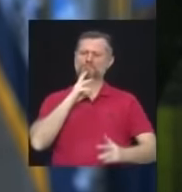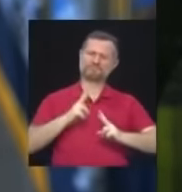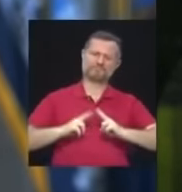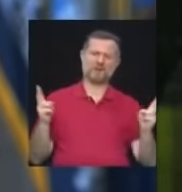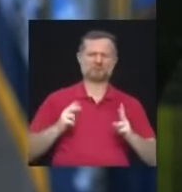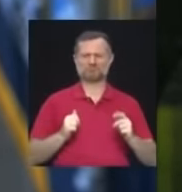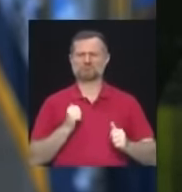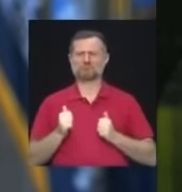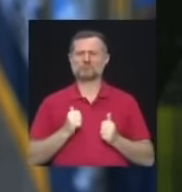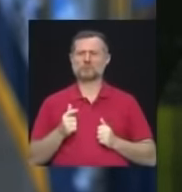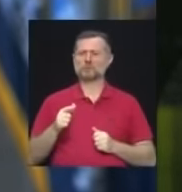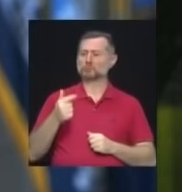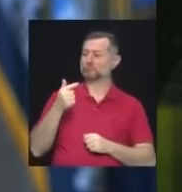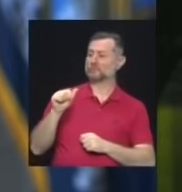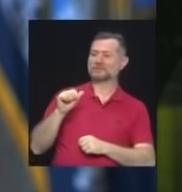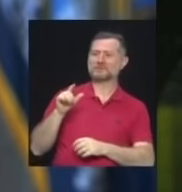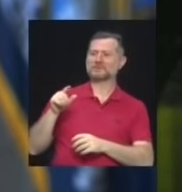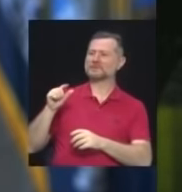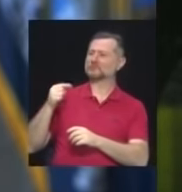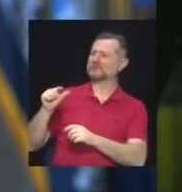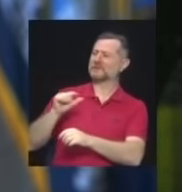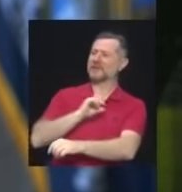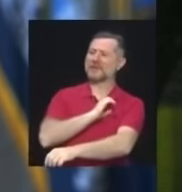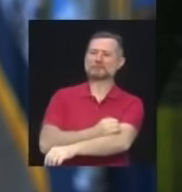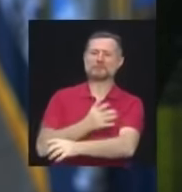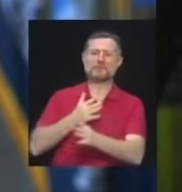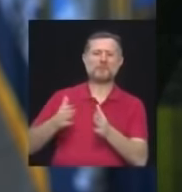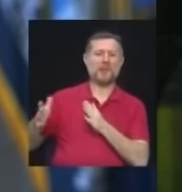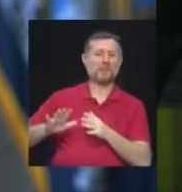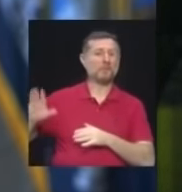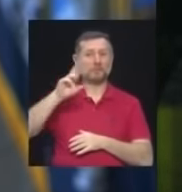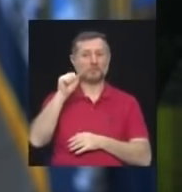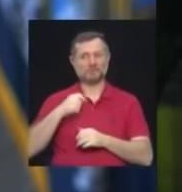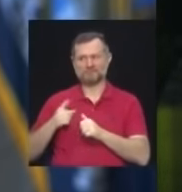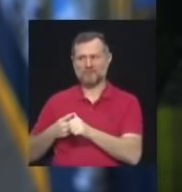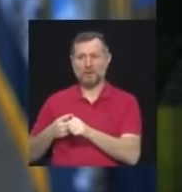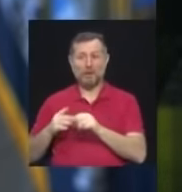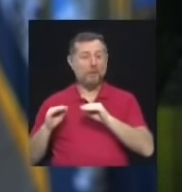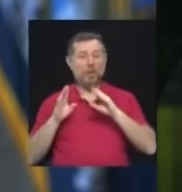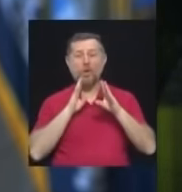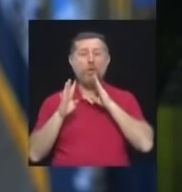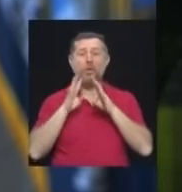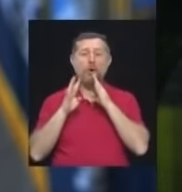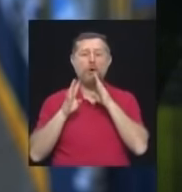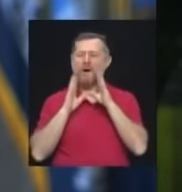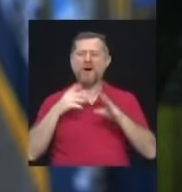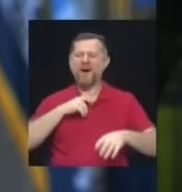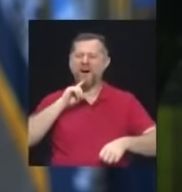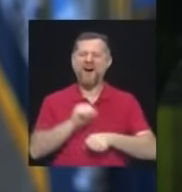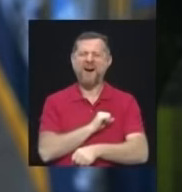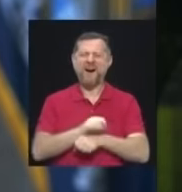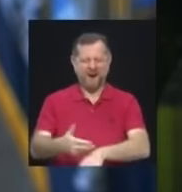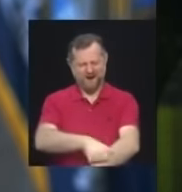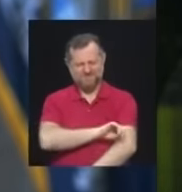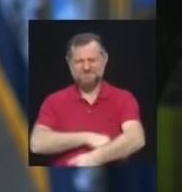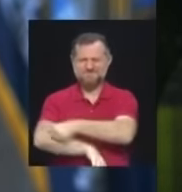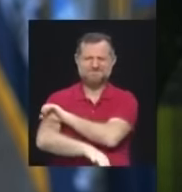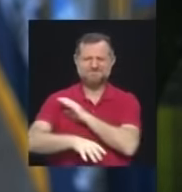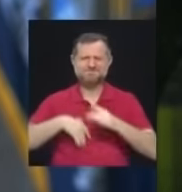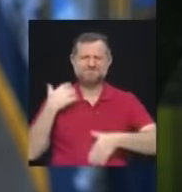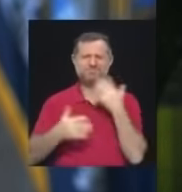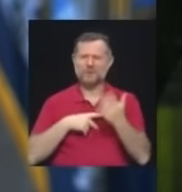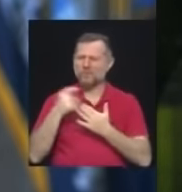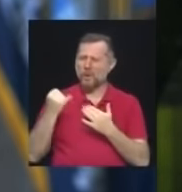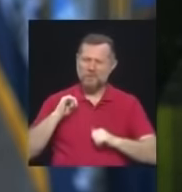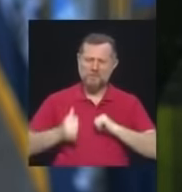energy plan in the nation. Not talk, action. Oh, okay, what hundreds are they? What do you got? Projects all across the state